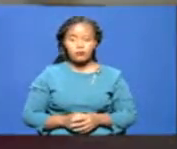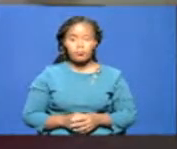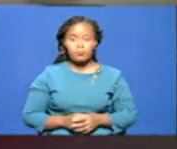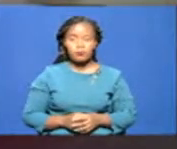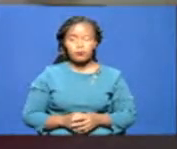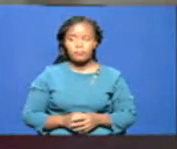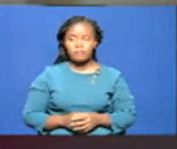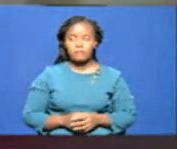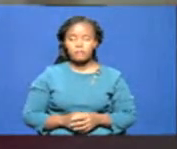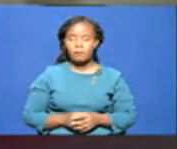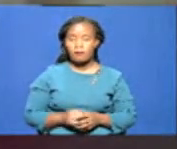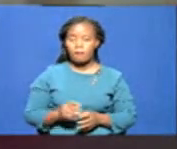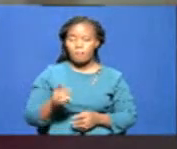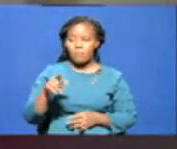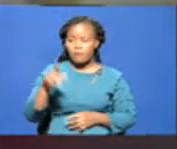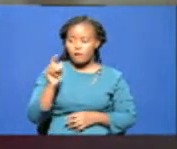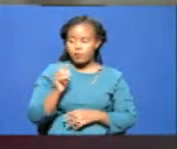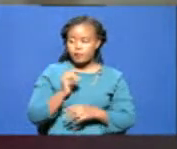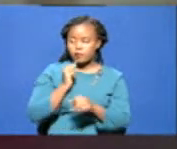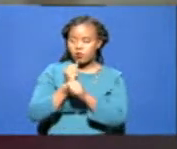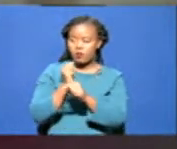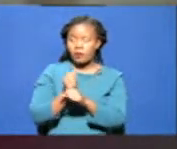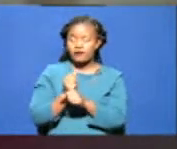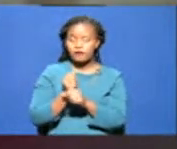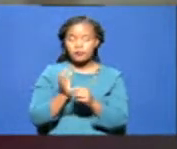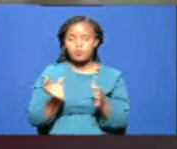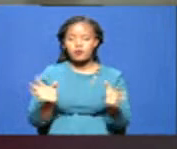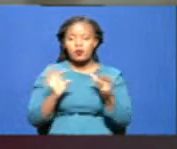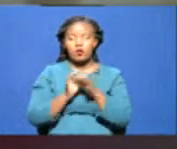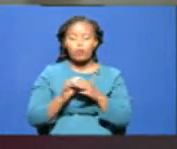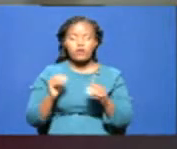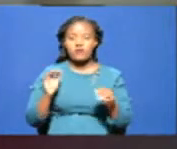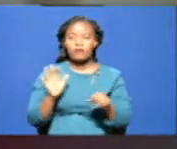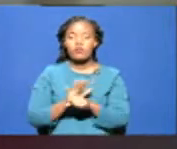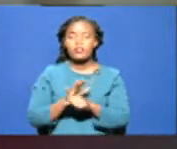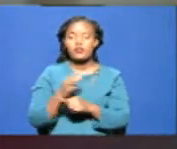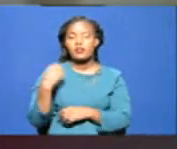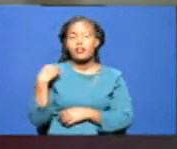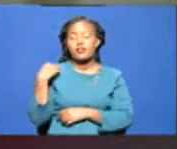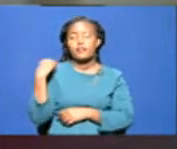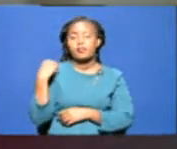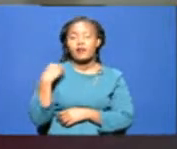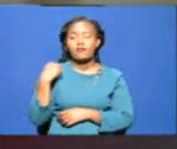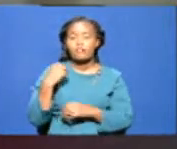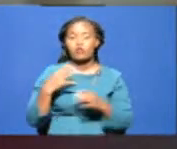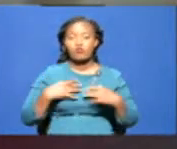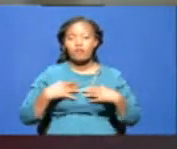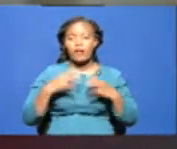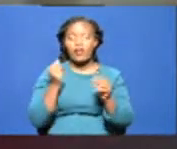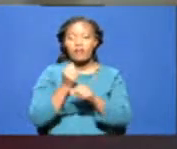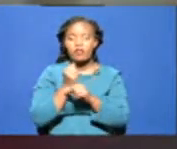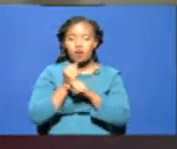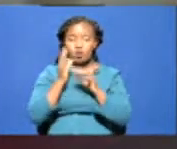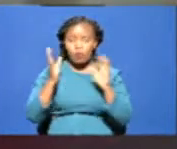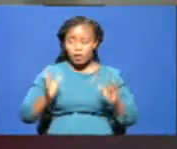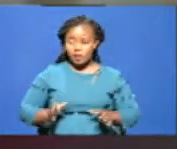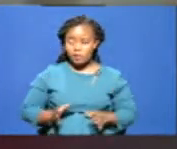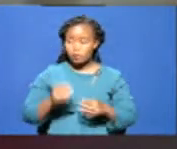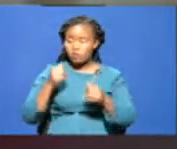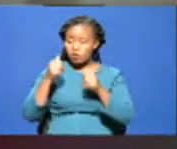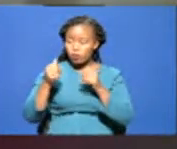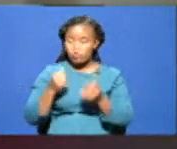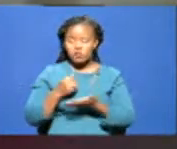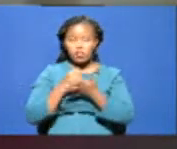Your acts, coupled with the immense sacrifice of our health workers, forestalled what could have been a